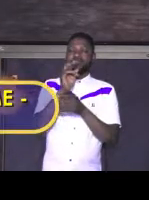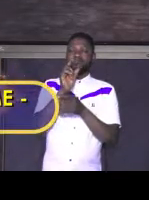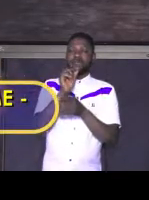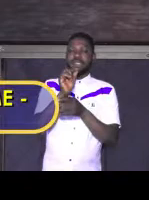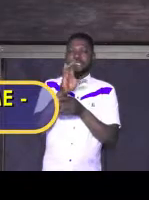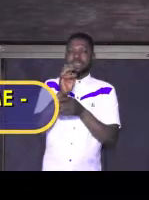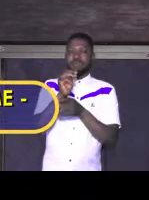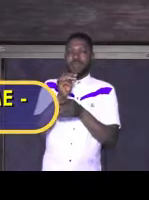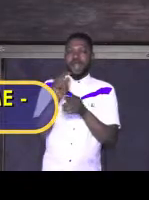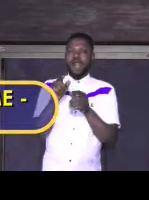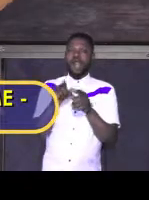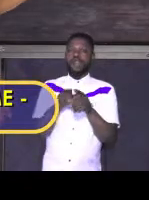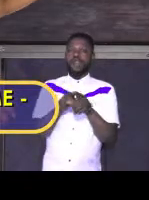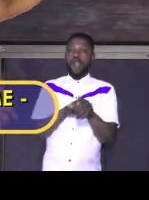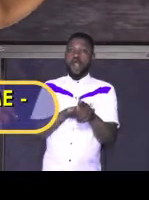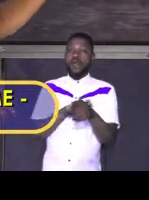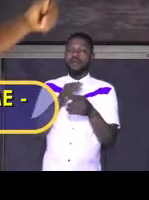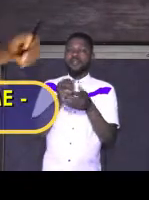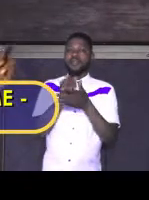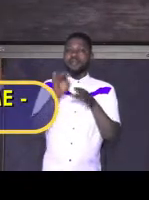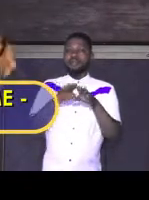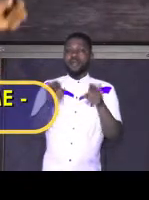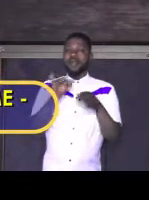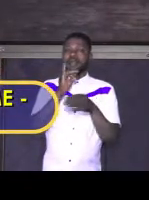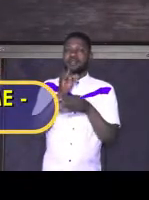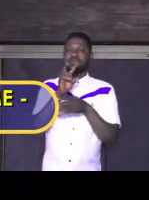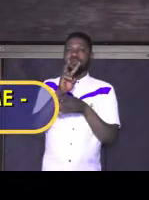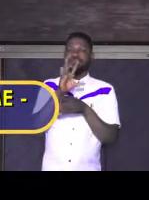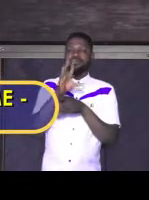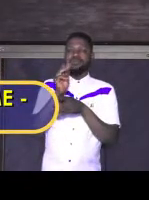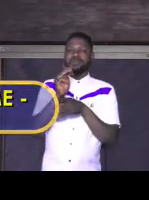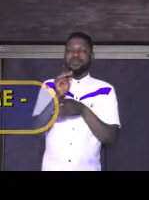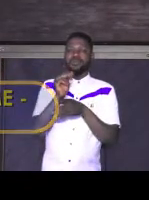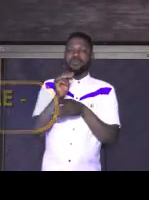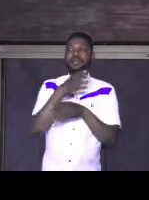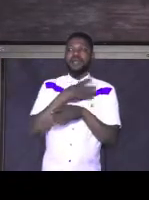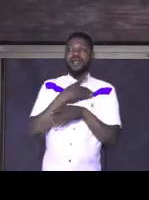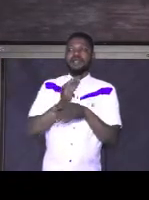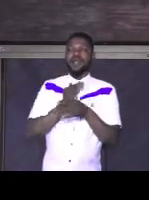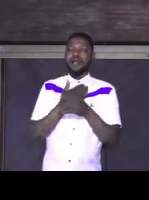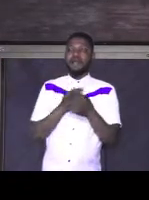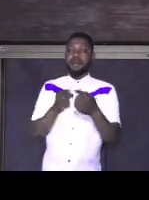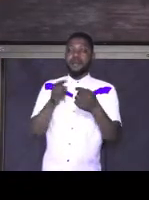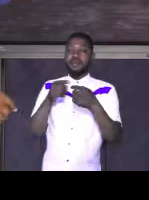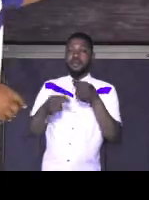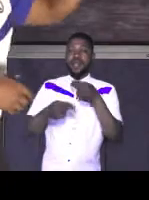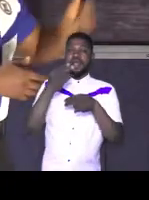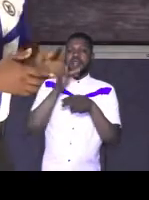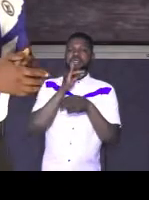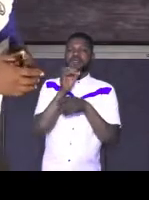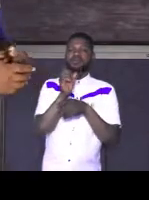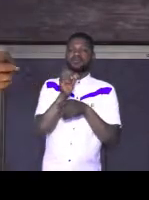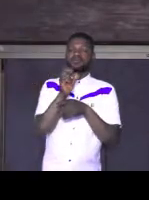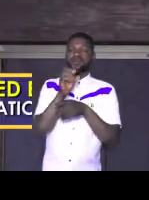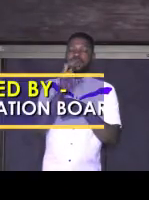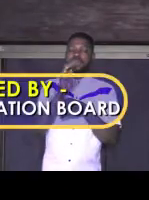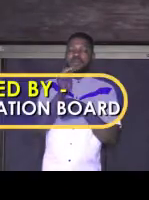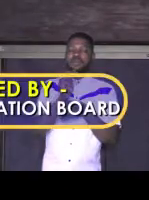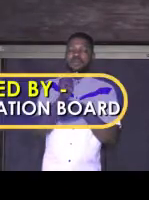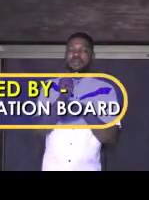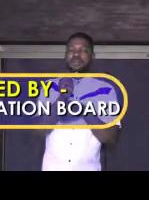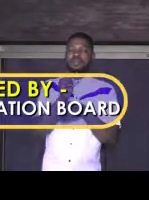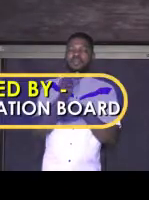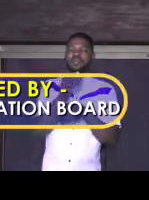20 centimeter, our longer length that is parallel is 25 centimeter, and our perpendicular height is 12 centimeter, the one I